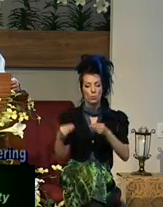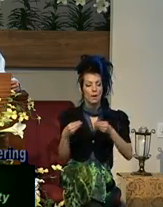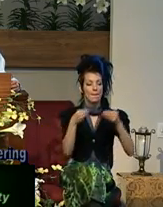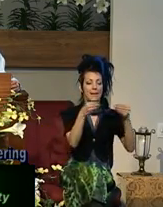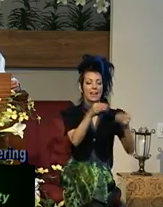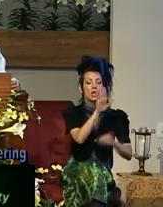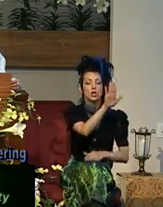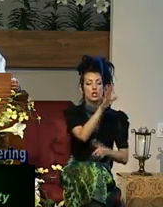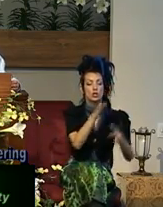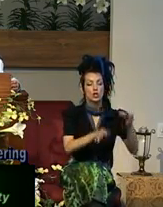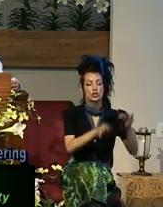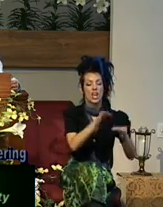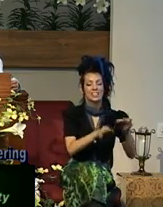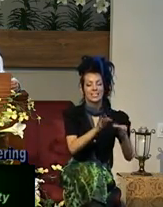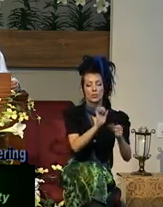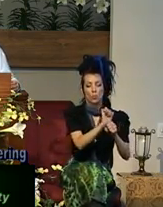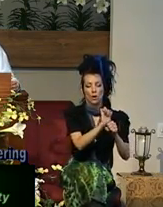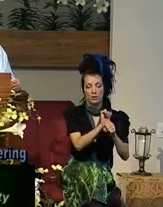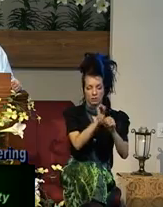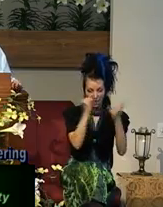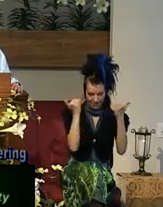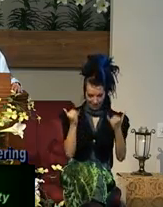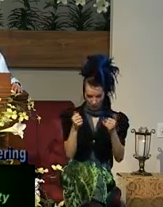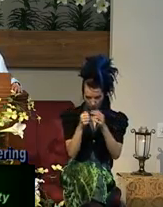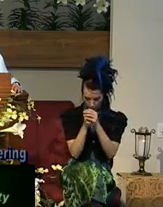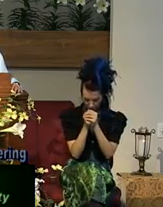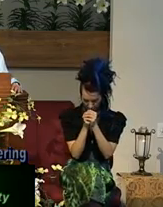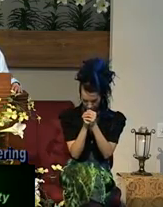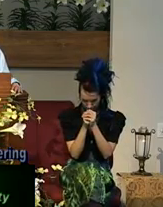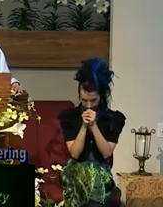very important work. And now if you'll pray with me.